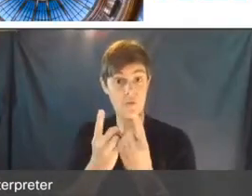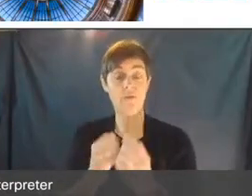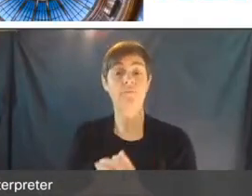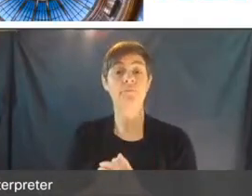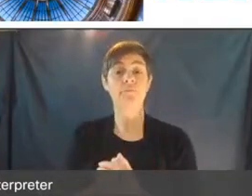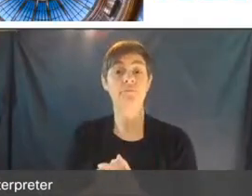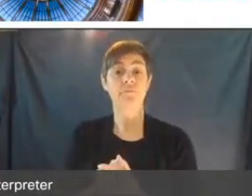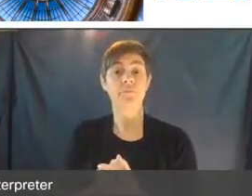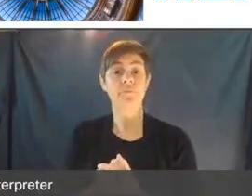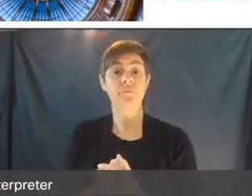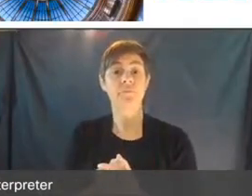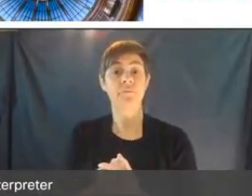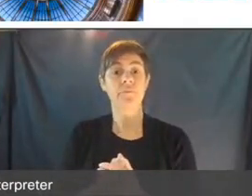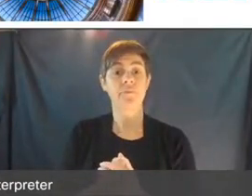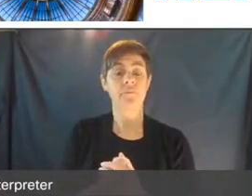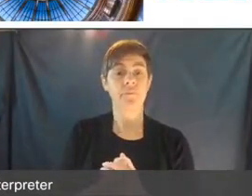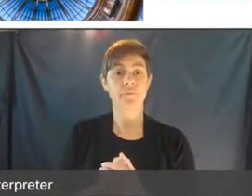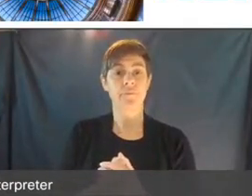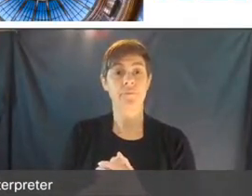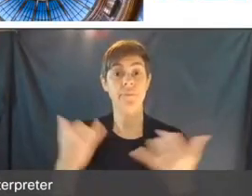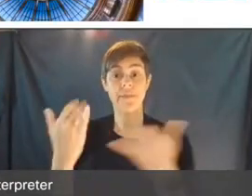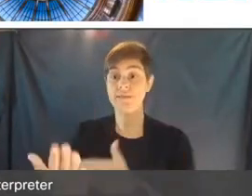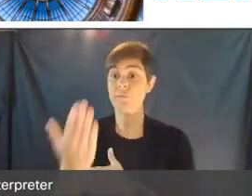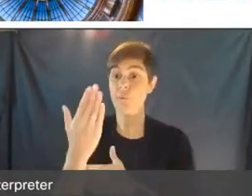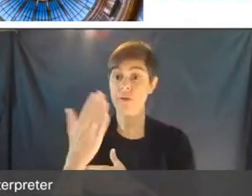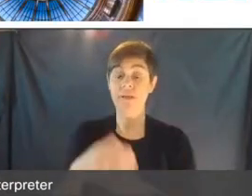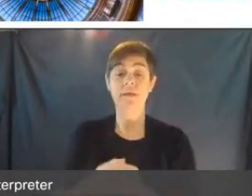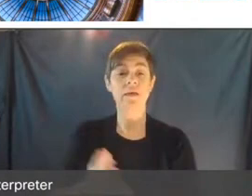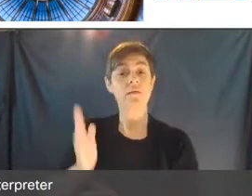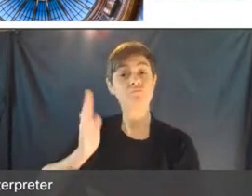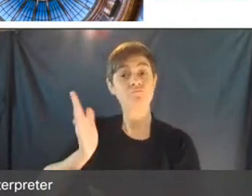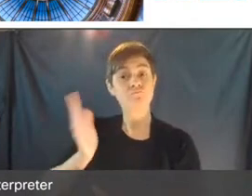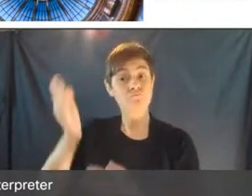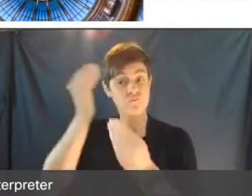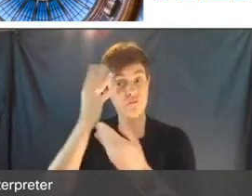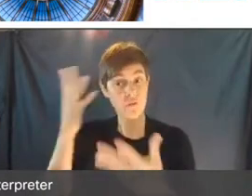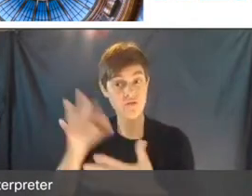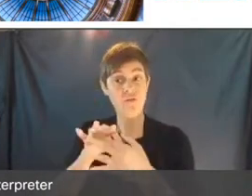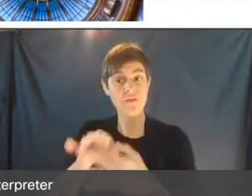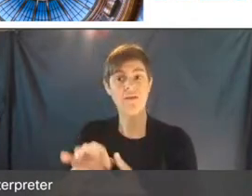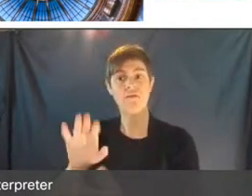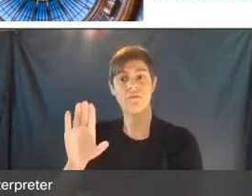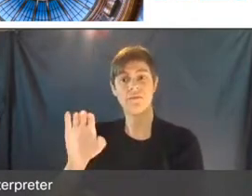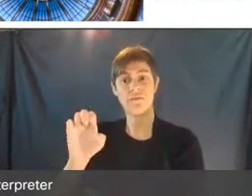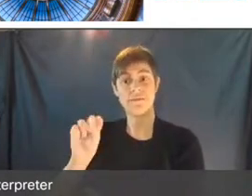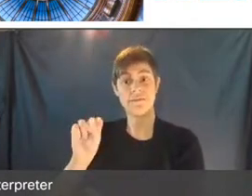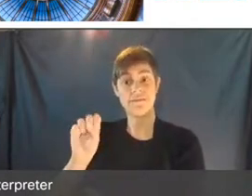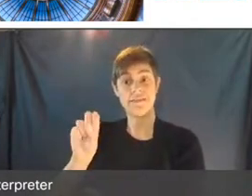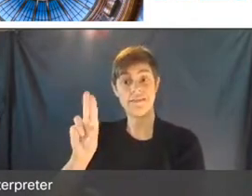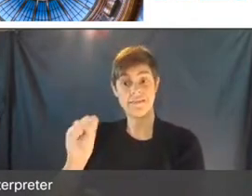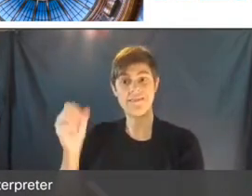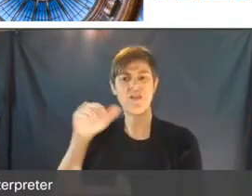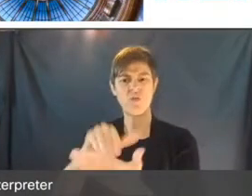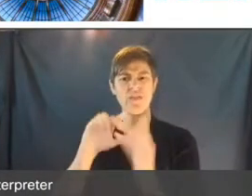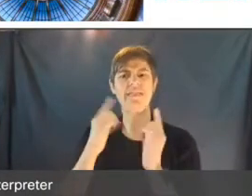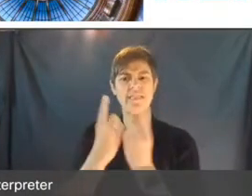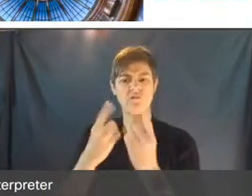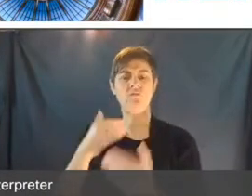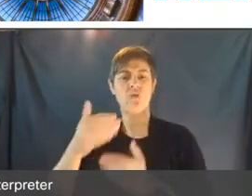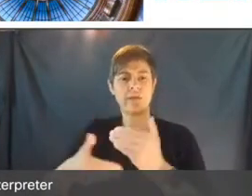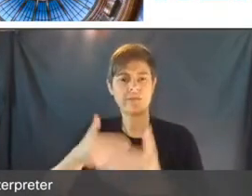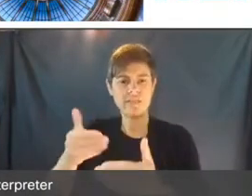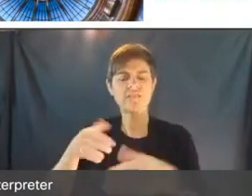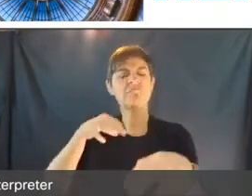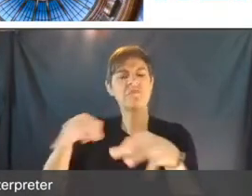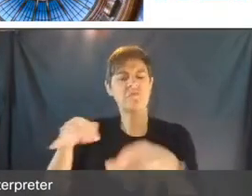facilitator for our redistricting team. This morning, I'll be presenting some information about the census and the redistricting process, just providing a